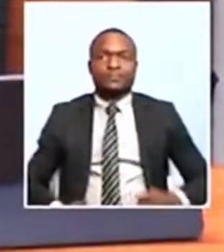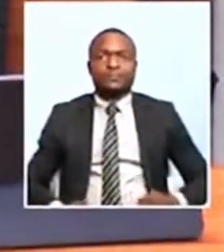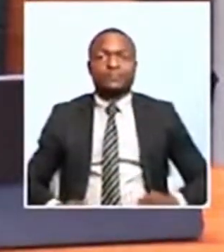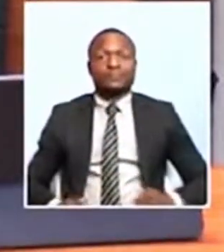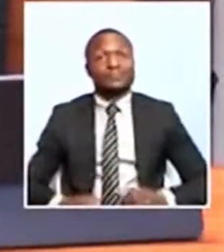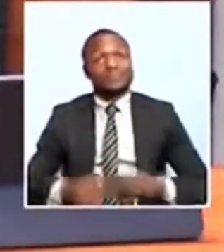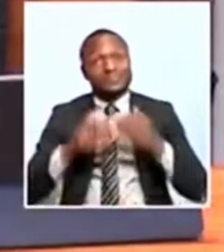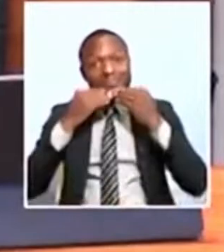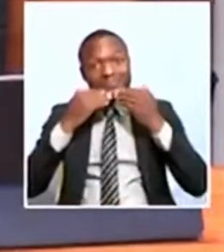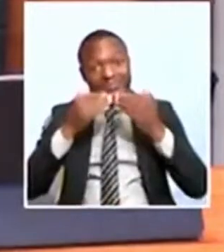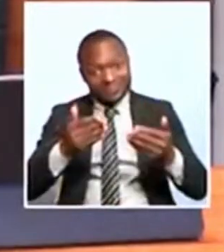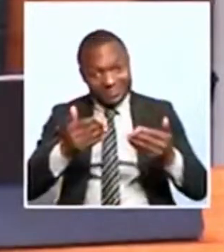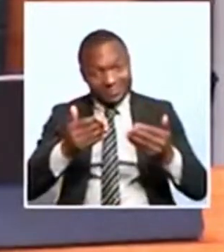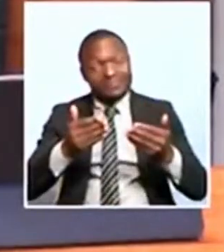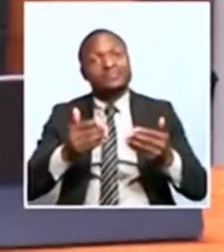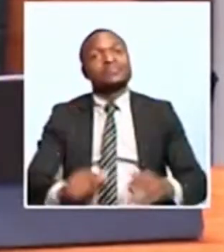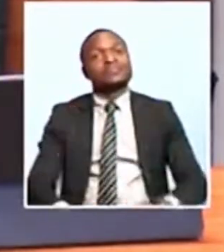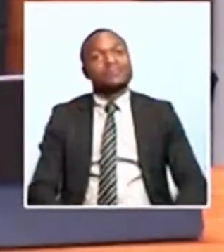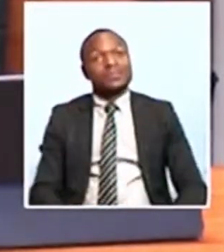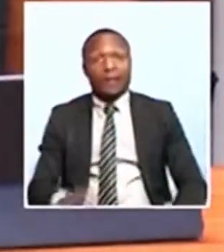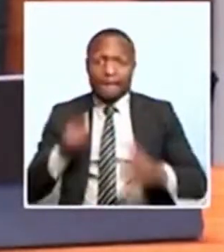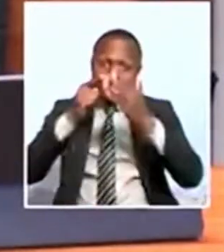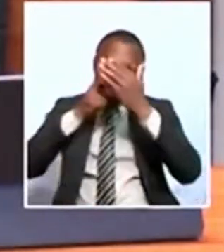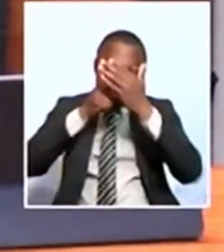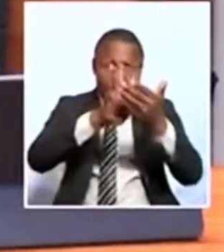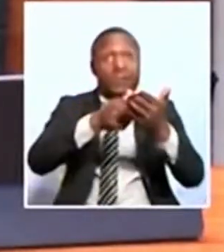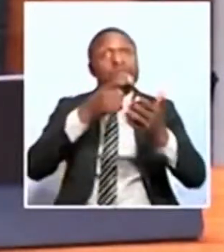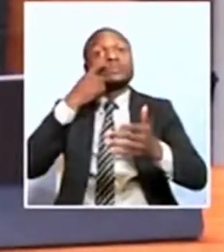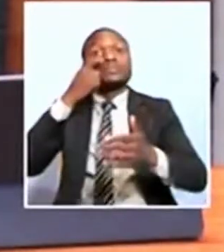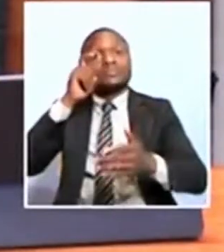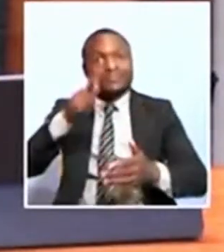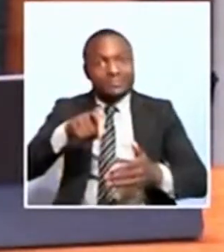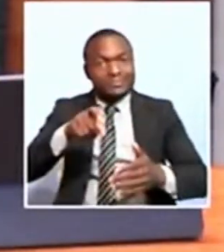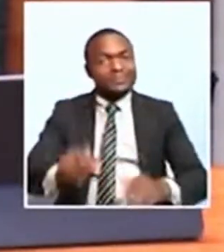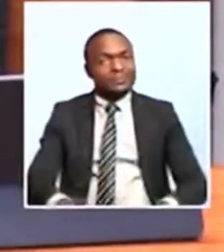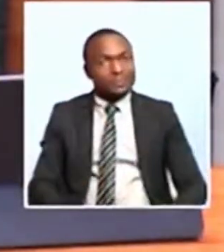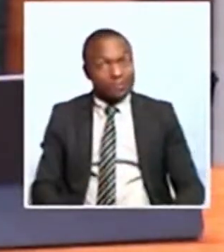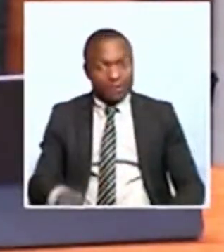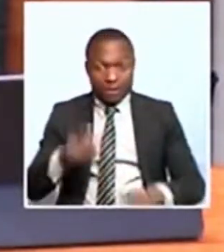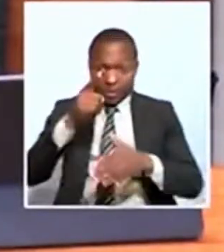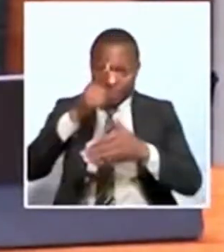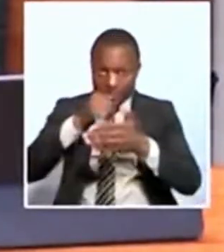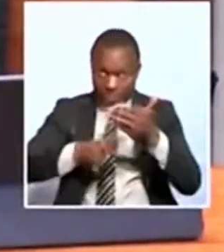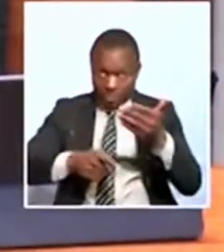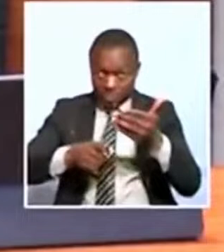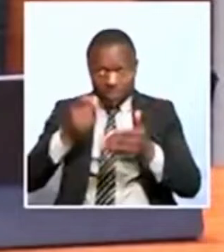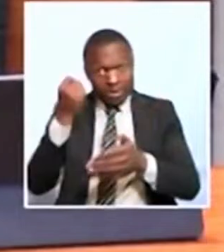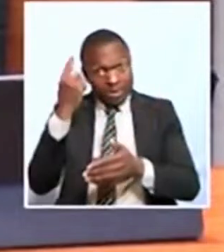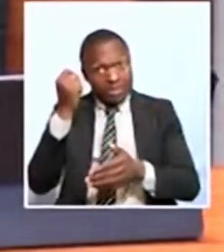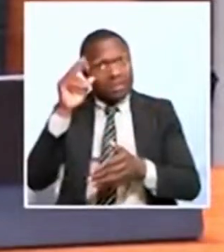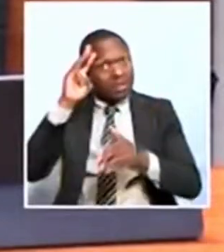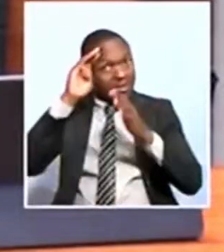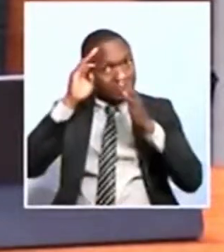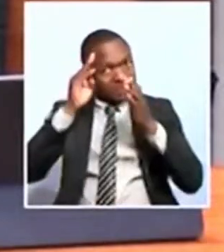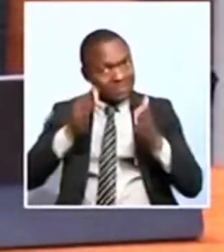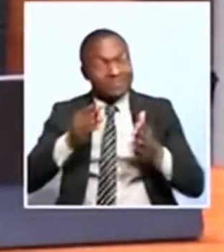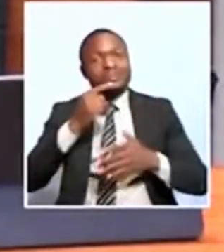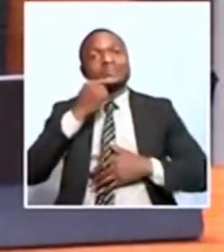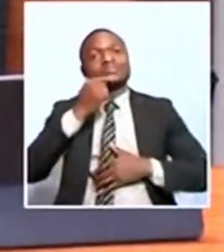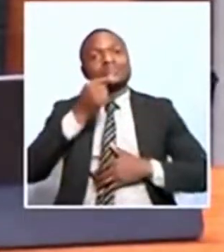Thank you for that point of order. From what I'm getting, the minister was